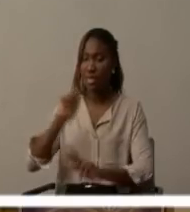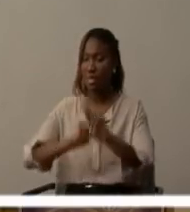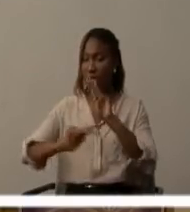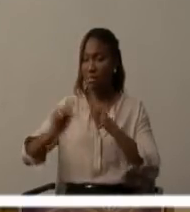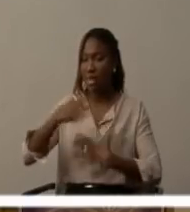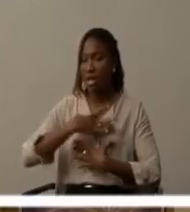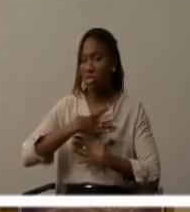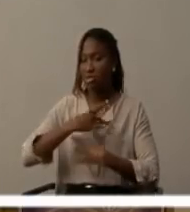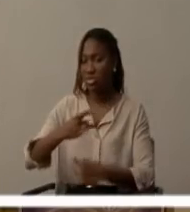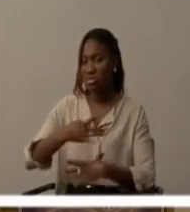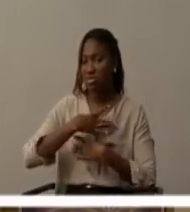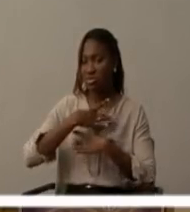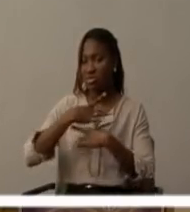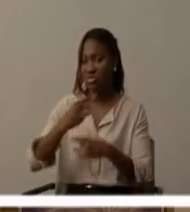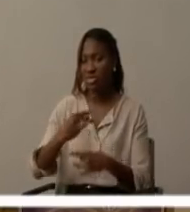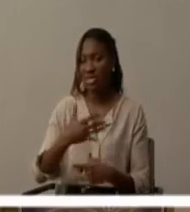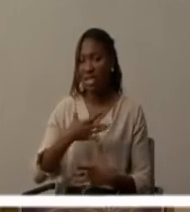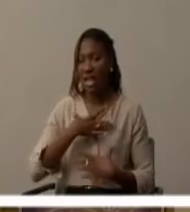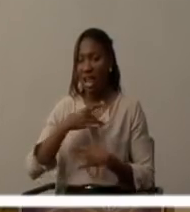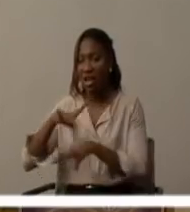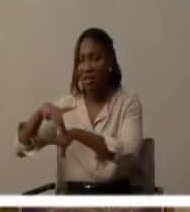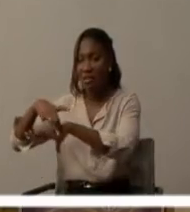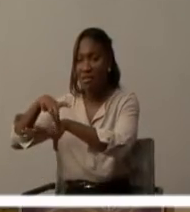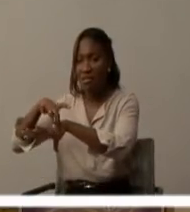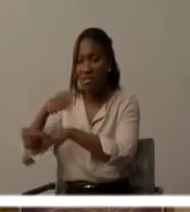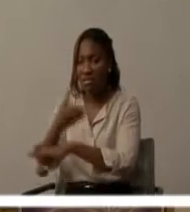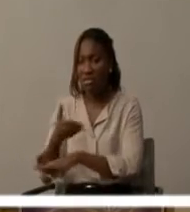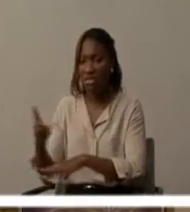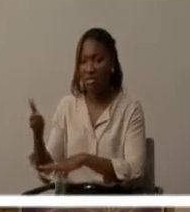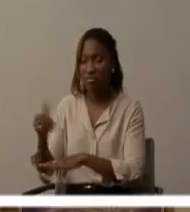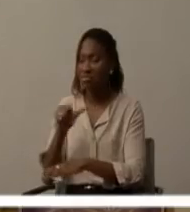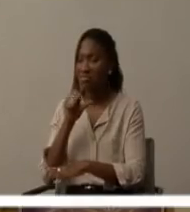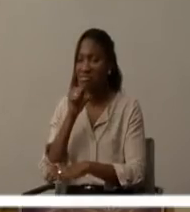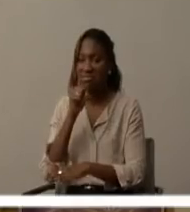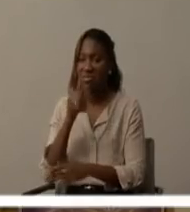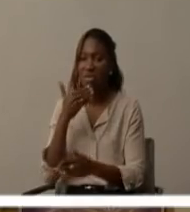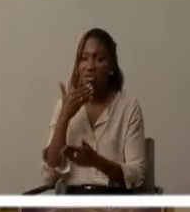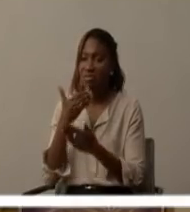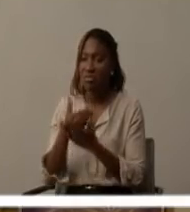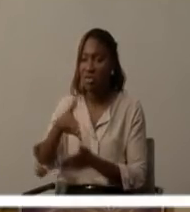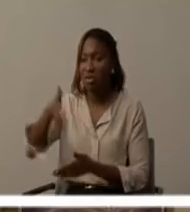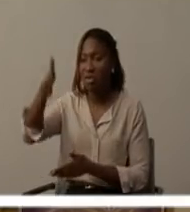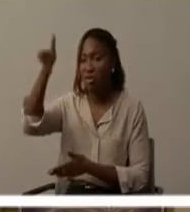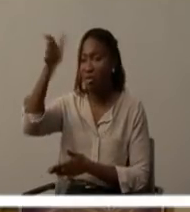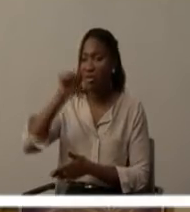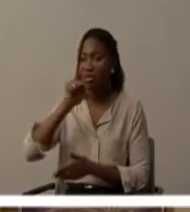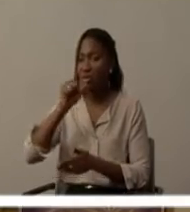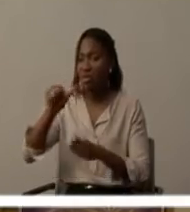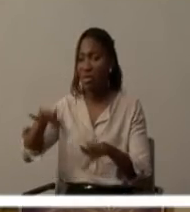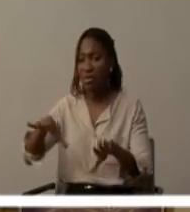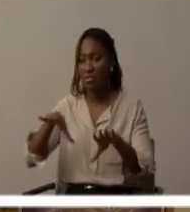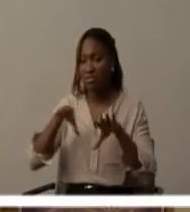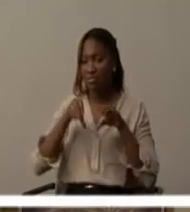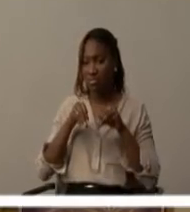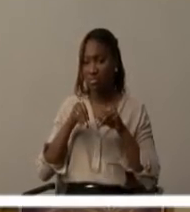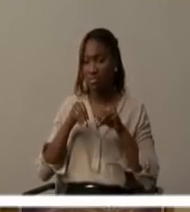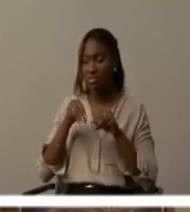in unspiritual things can never be pleasing to God. Your interests,